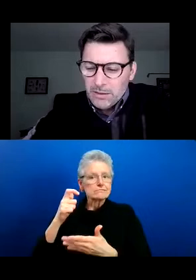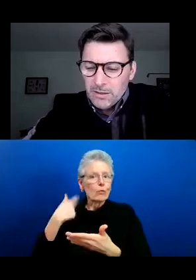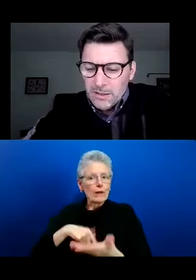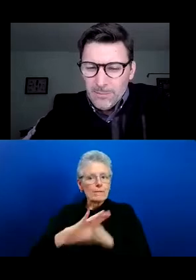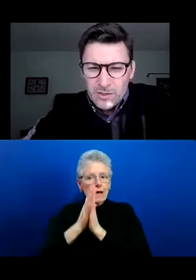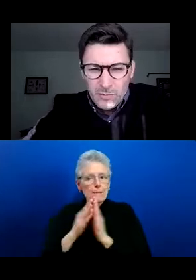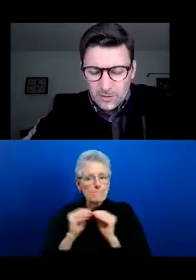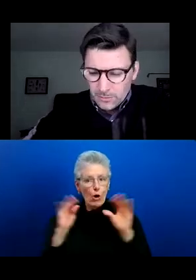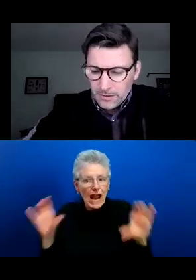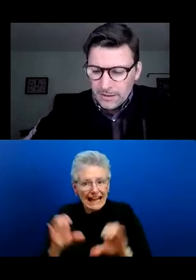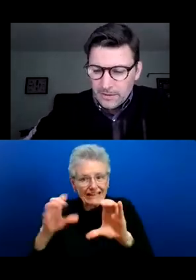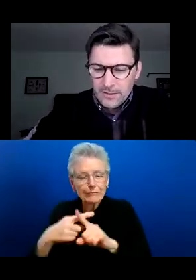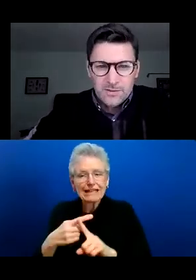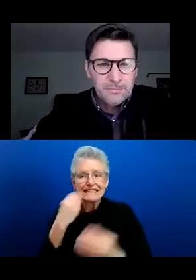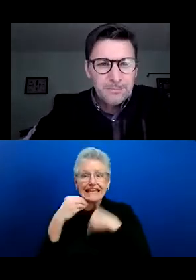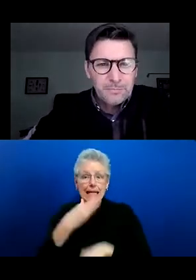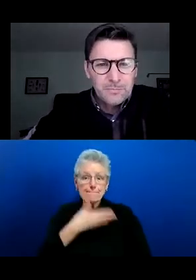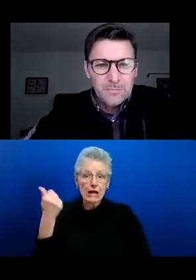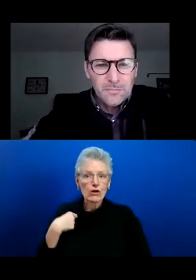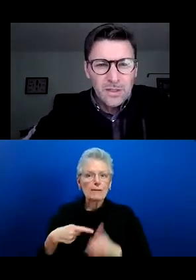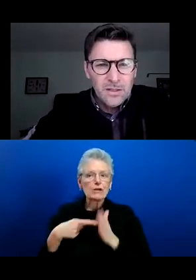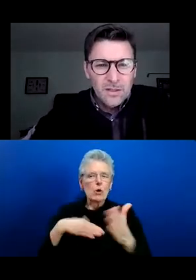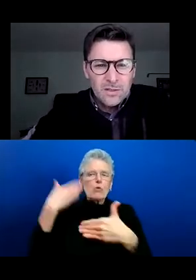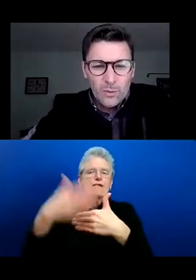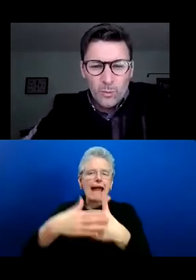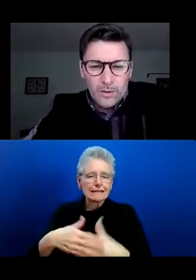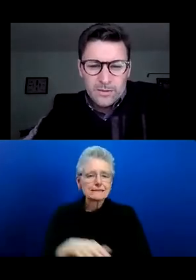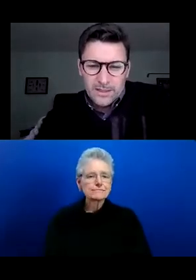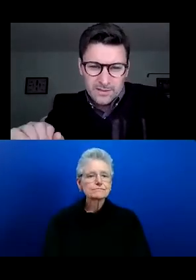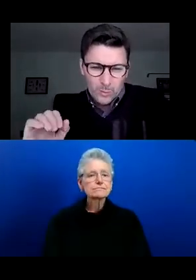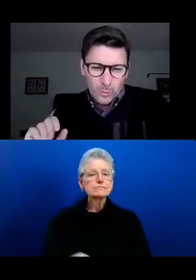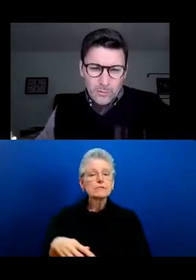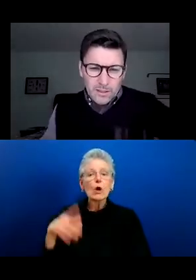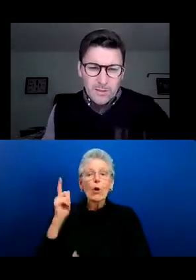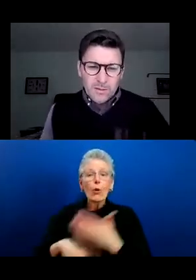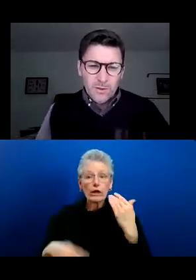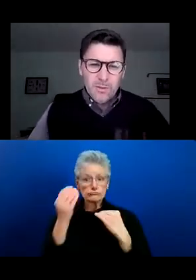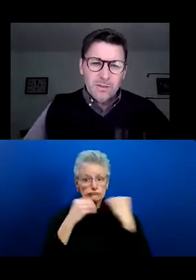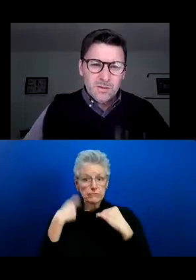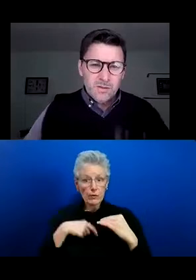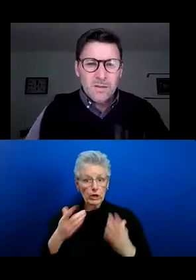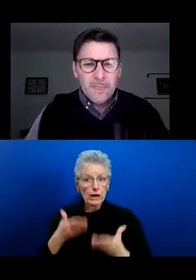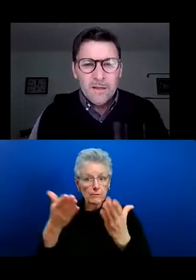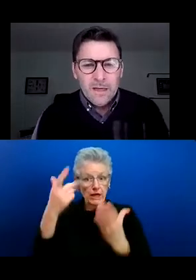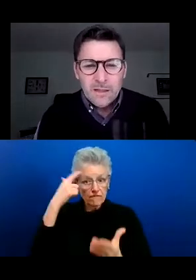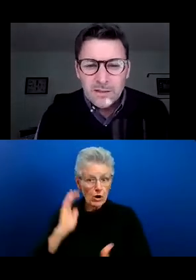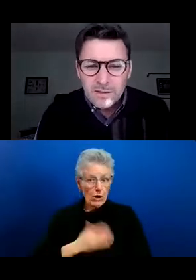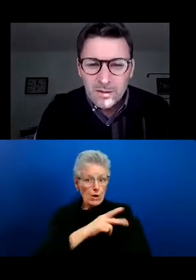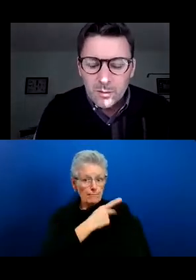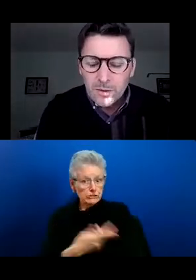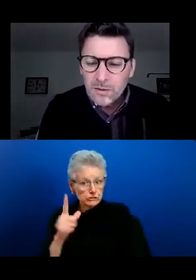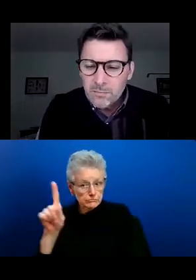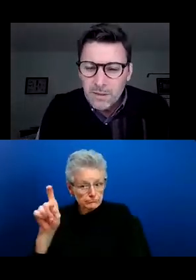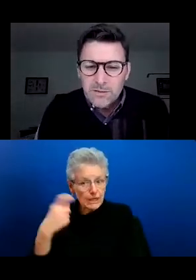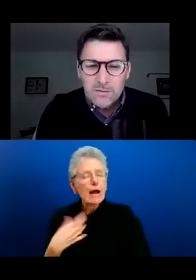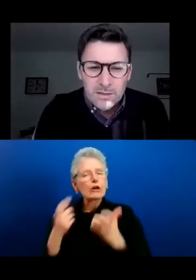eating better. And I'm going to show you a little bit of that next. So what are diets that we're recommending to our patients? I like to